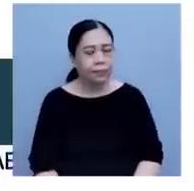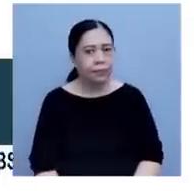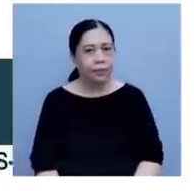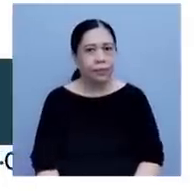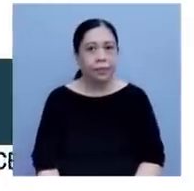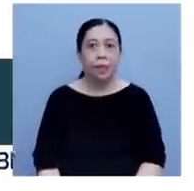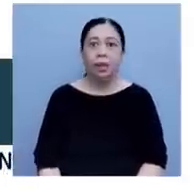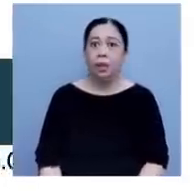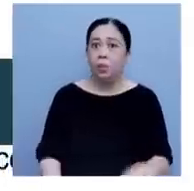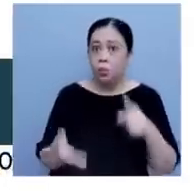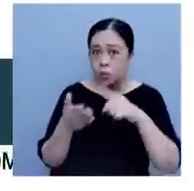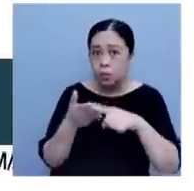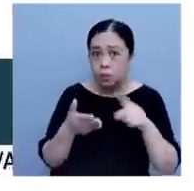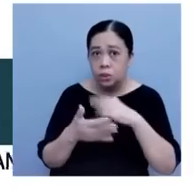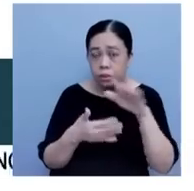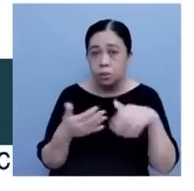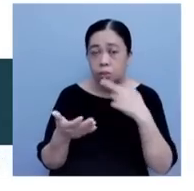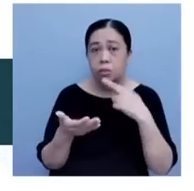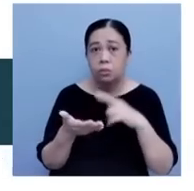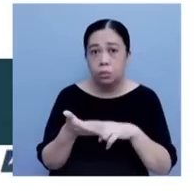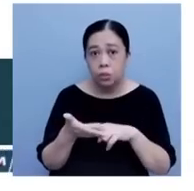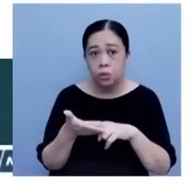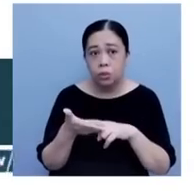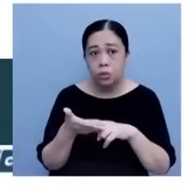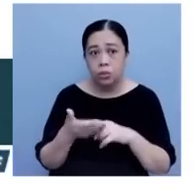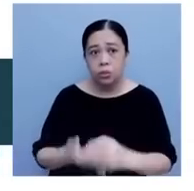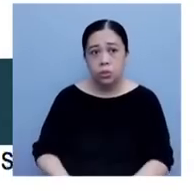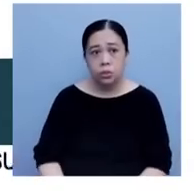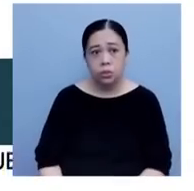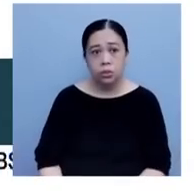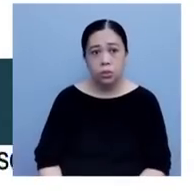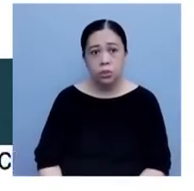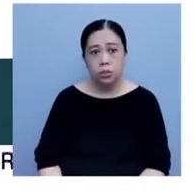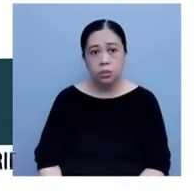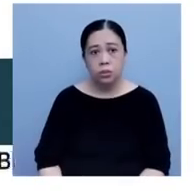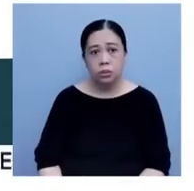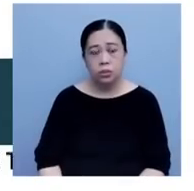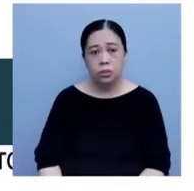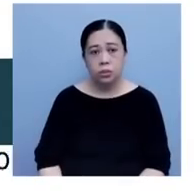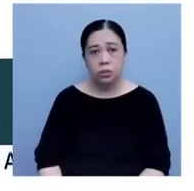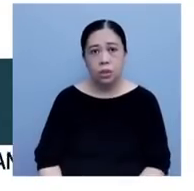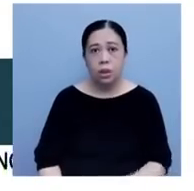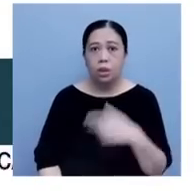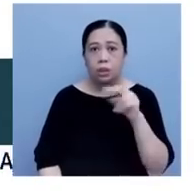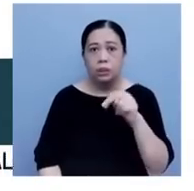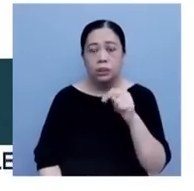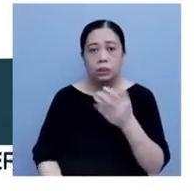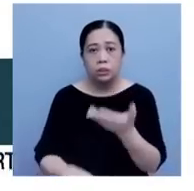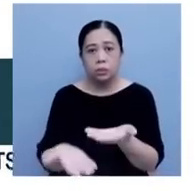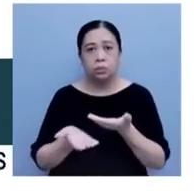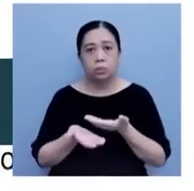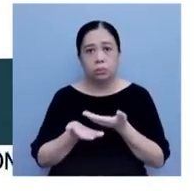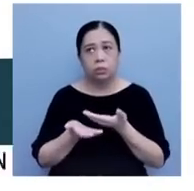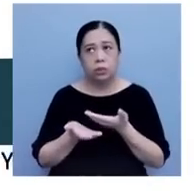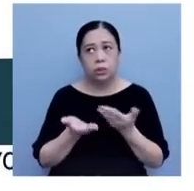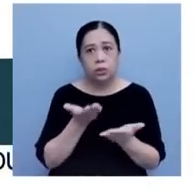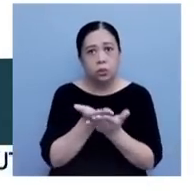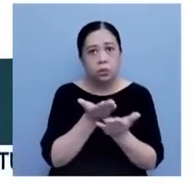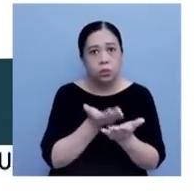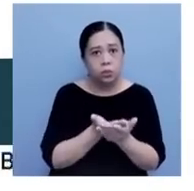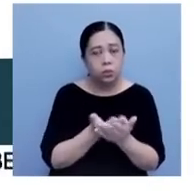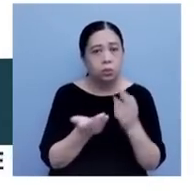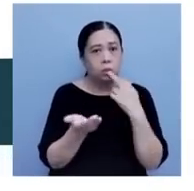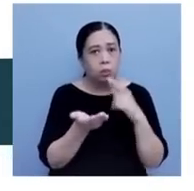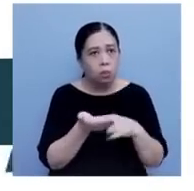We've checked all reports that need to be submitted, and all such reports have